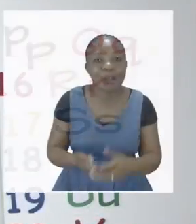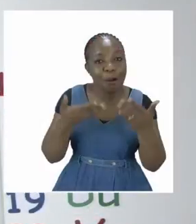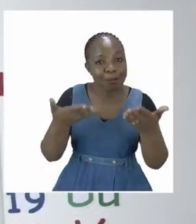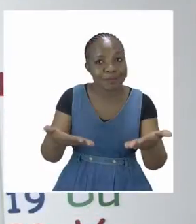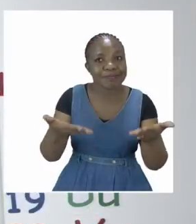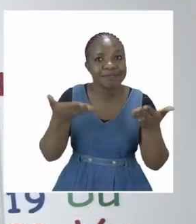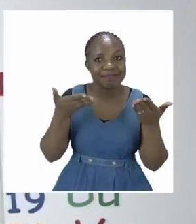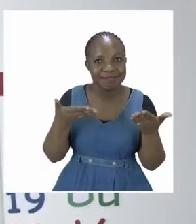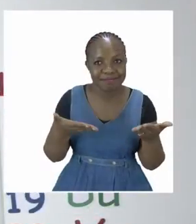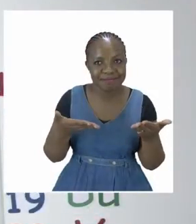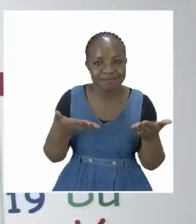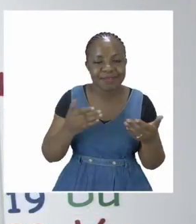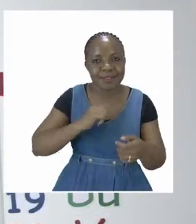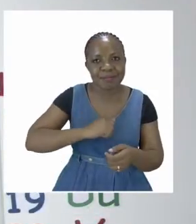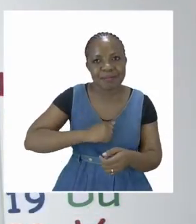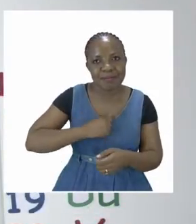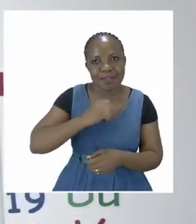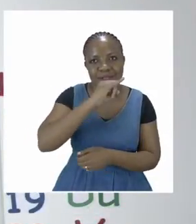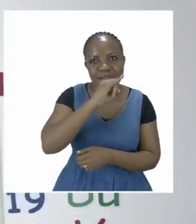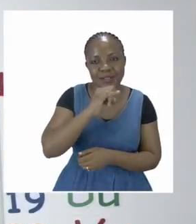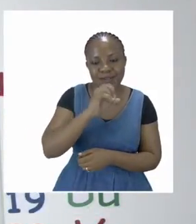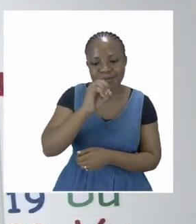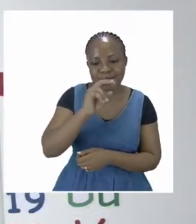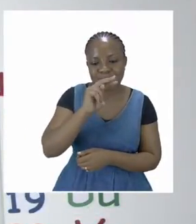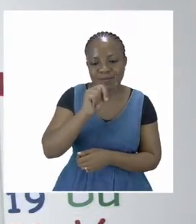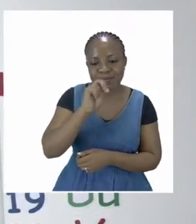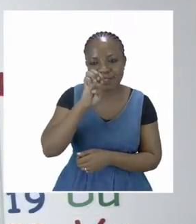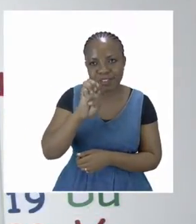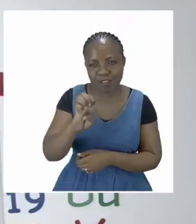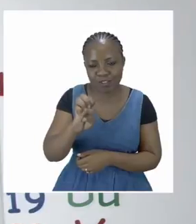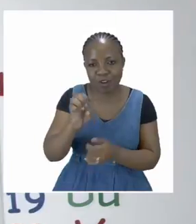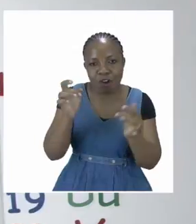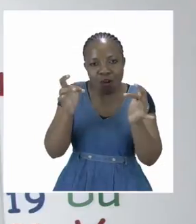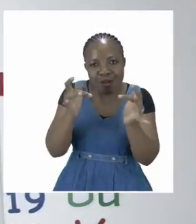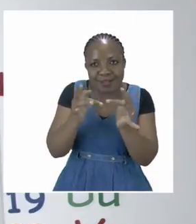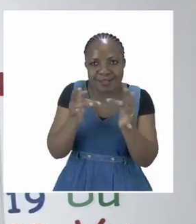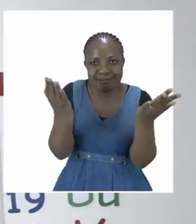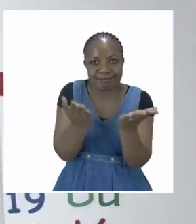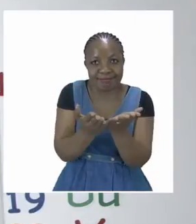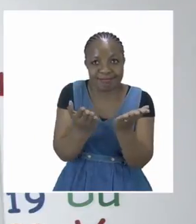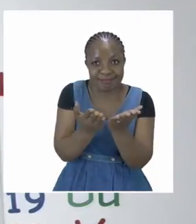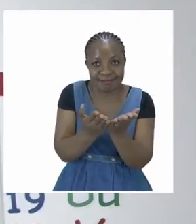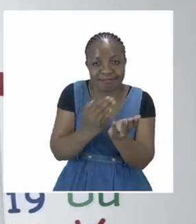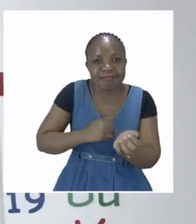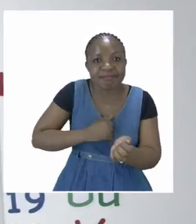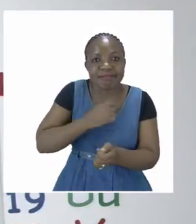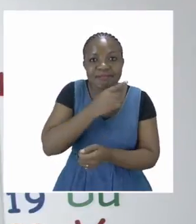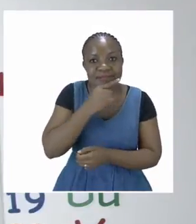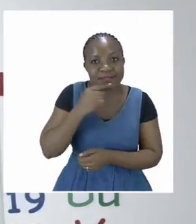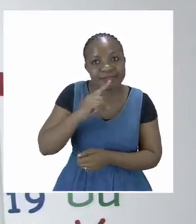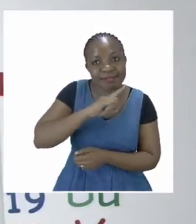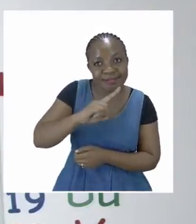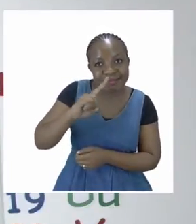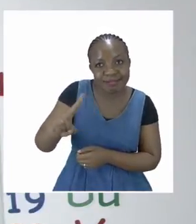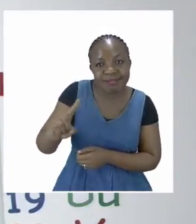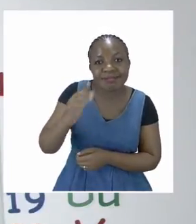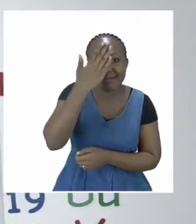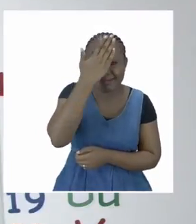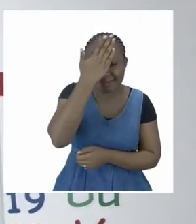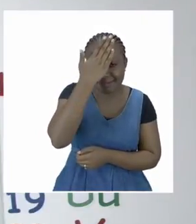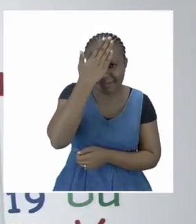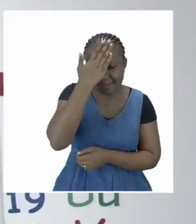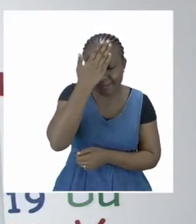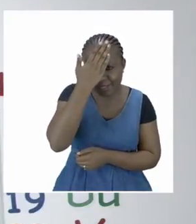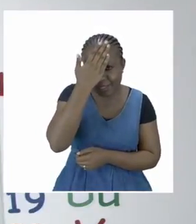Welcome to MyZone Online School. My name is Teacher Mutsa. Get your education